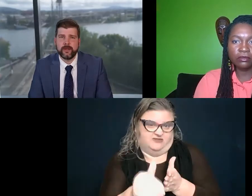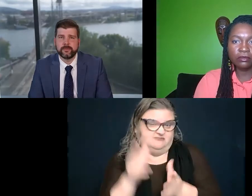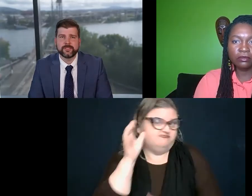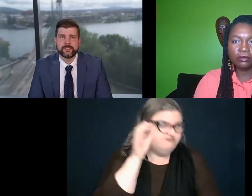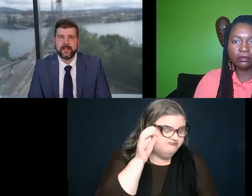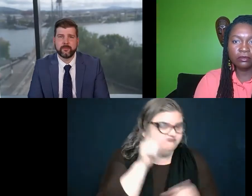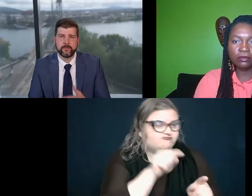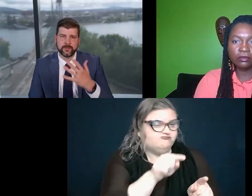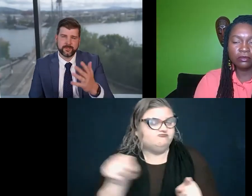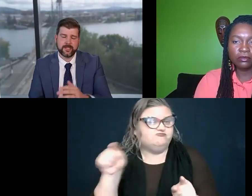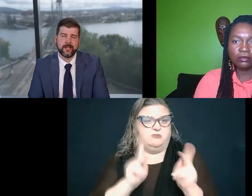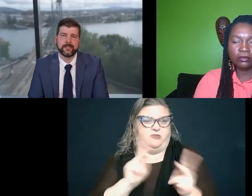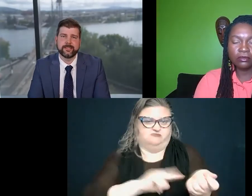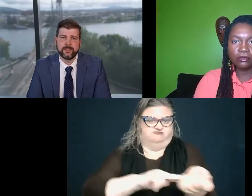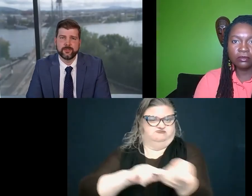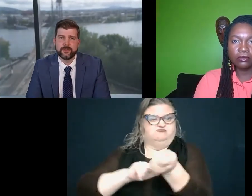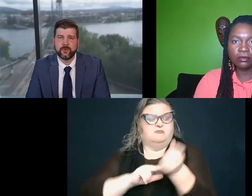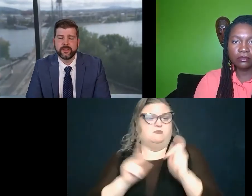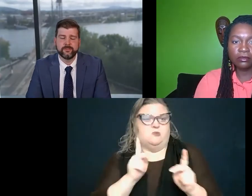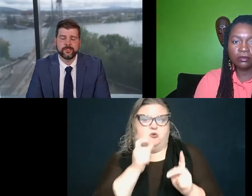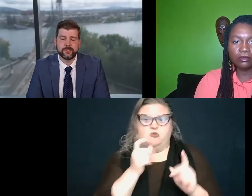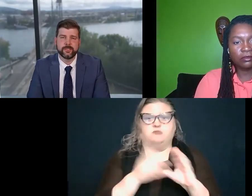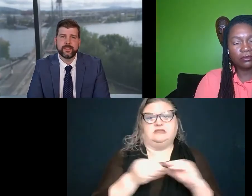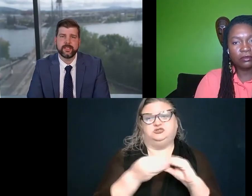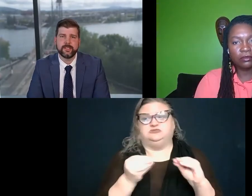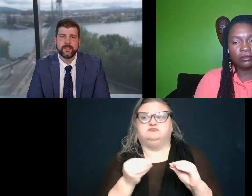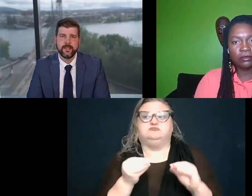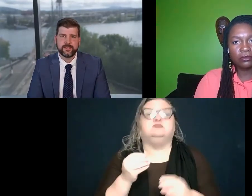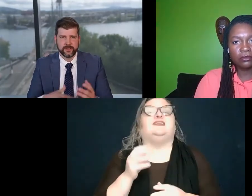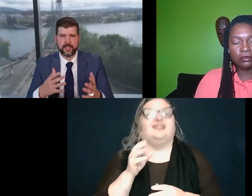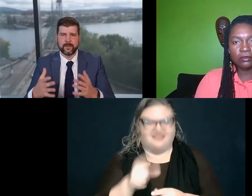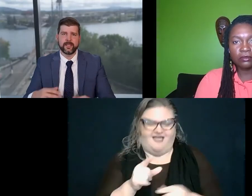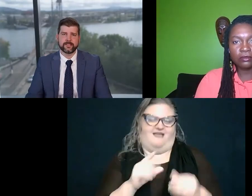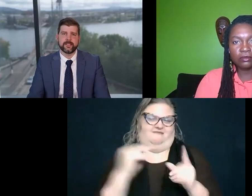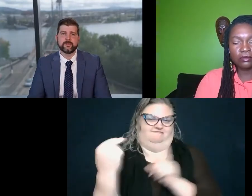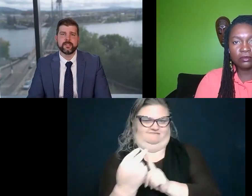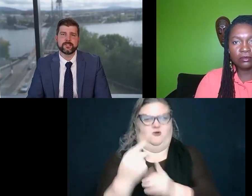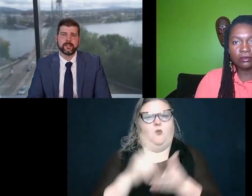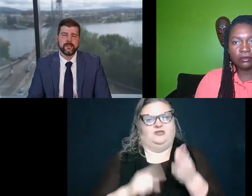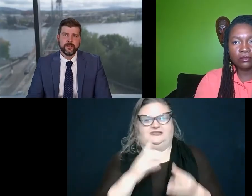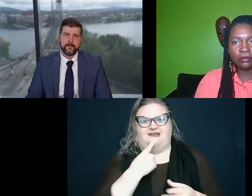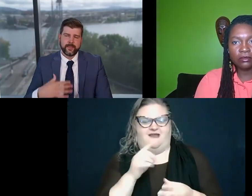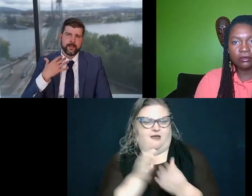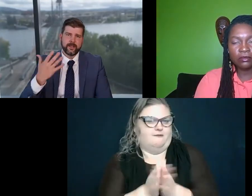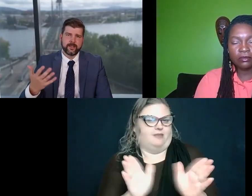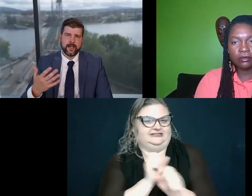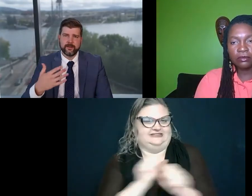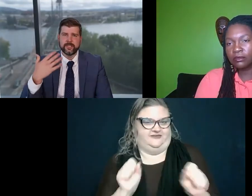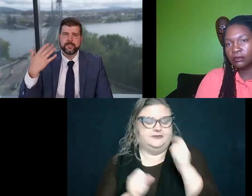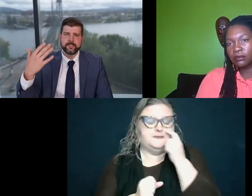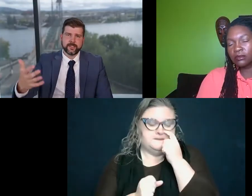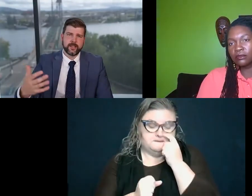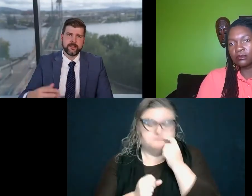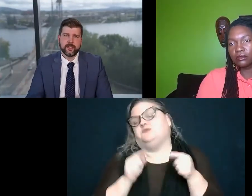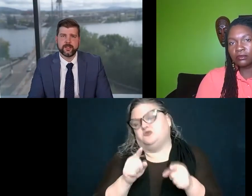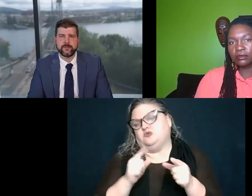community members. I remember talking to one individual and he, during the campaign, said to me, he said, and I have